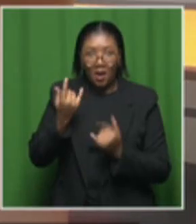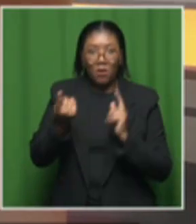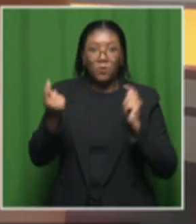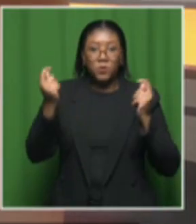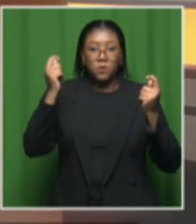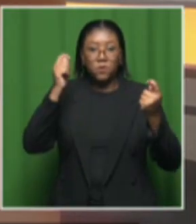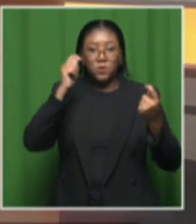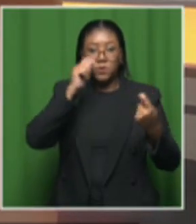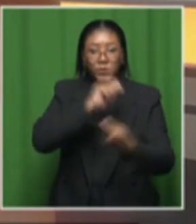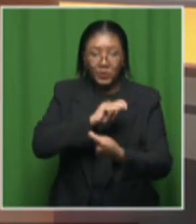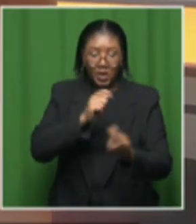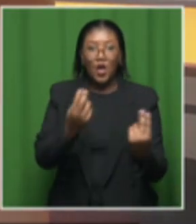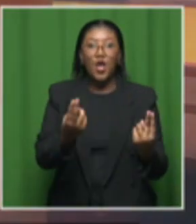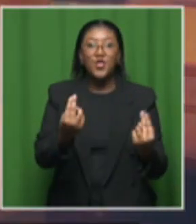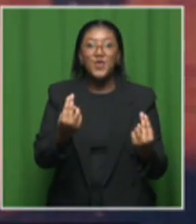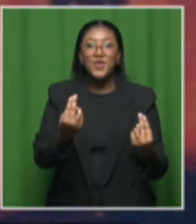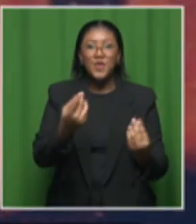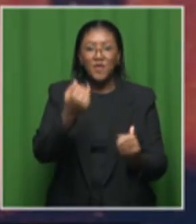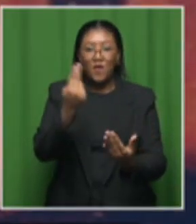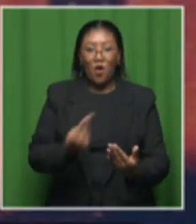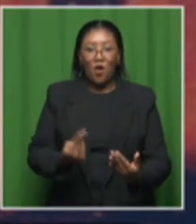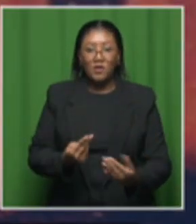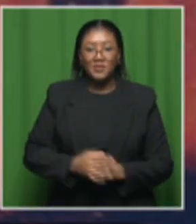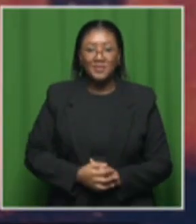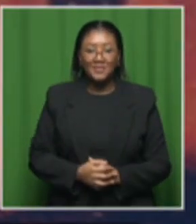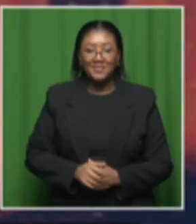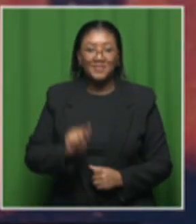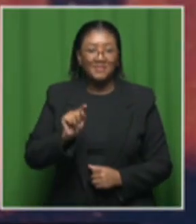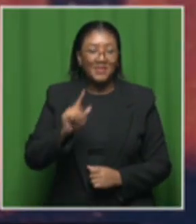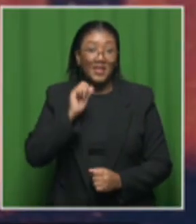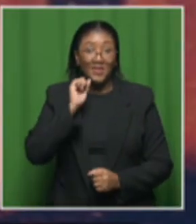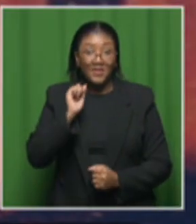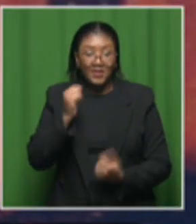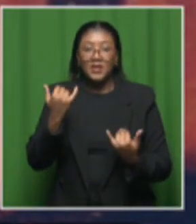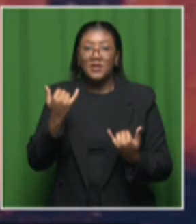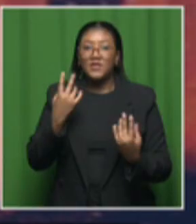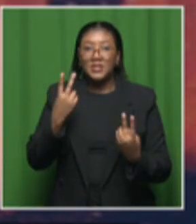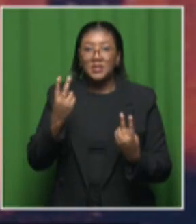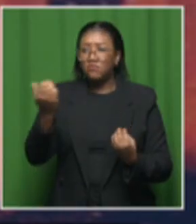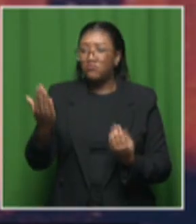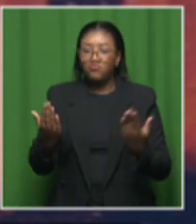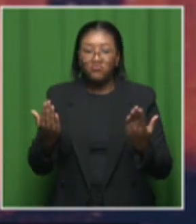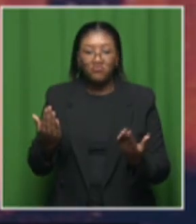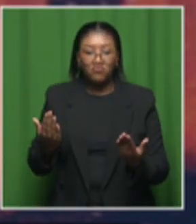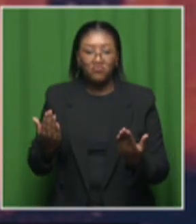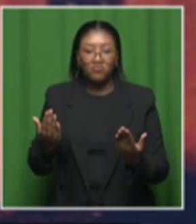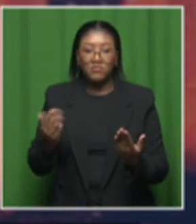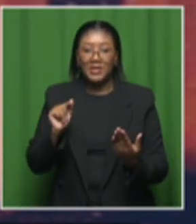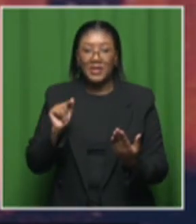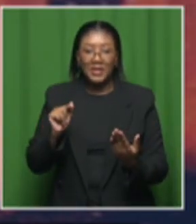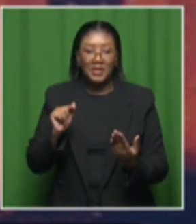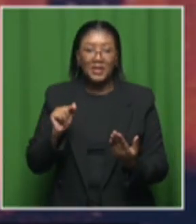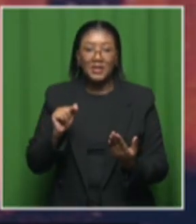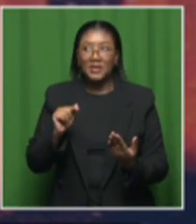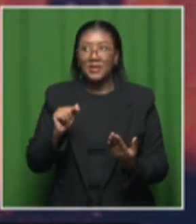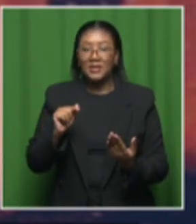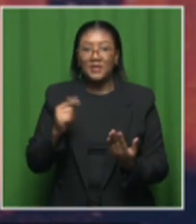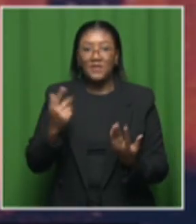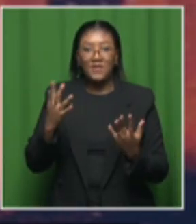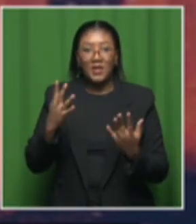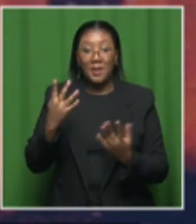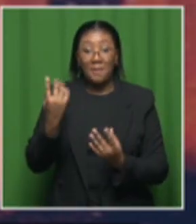younger artists? Yeah, so I think this show is very much looking at the material. So how have these practices been